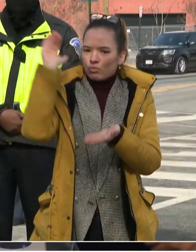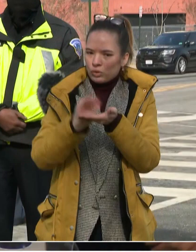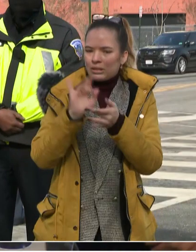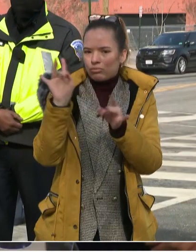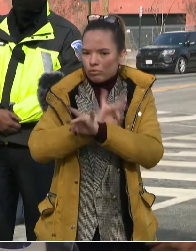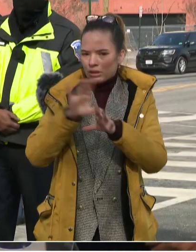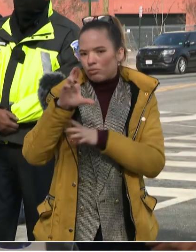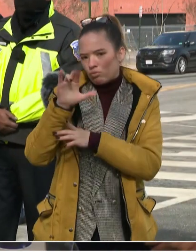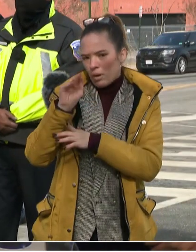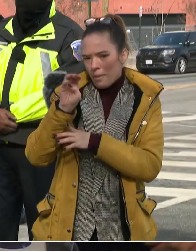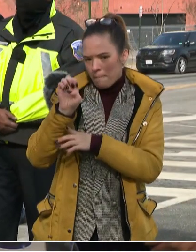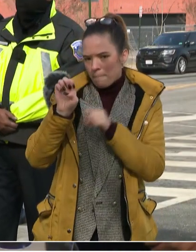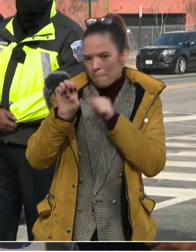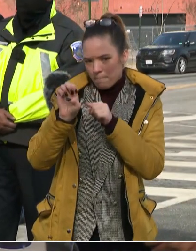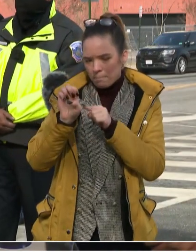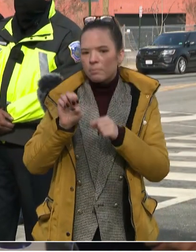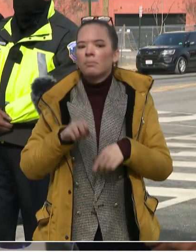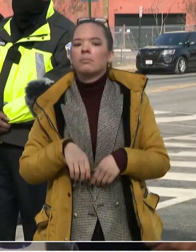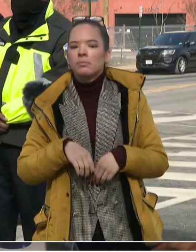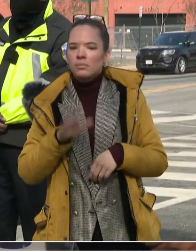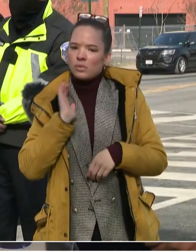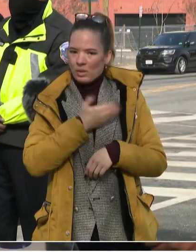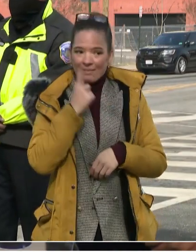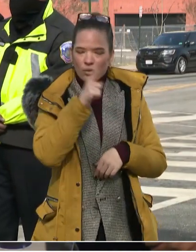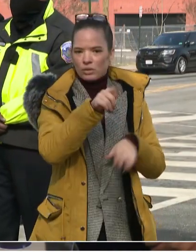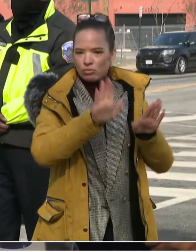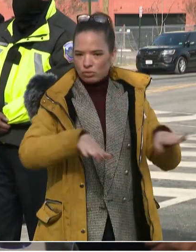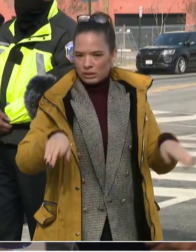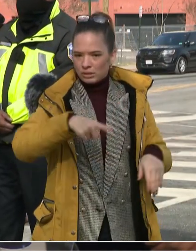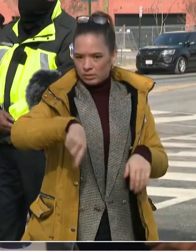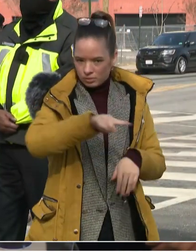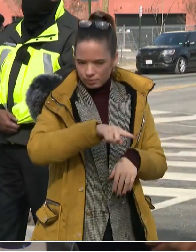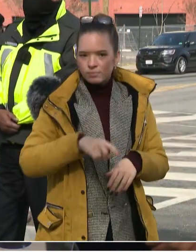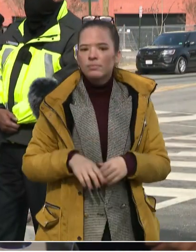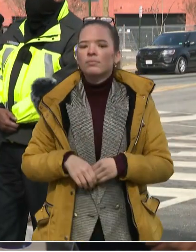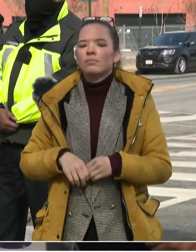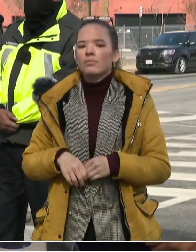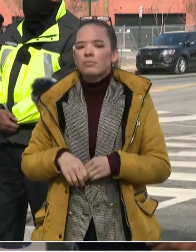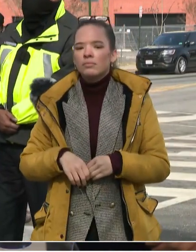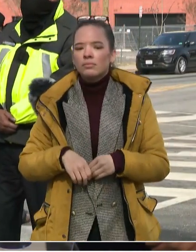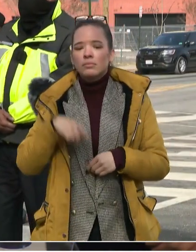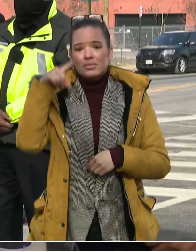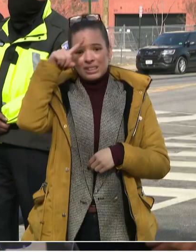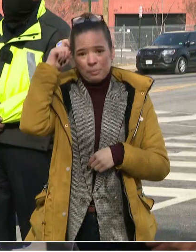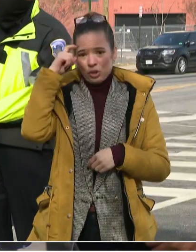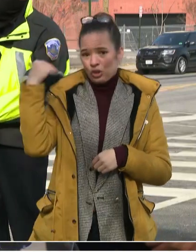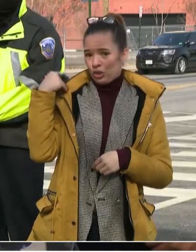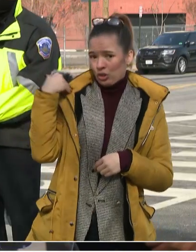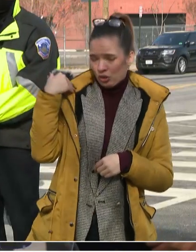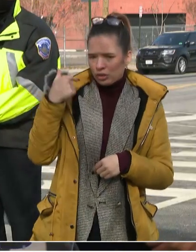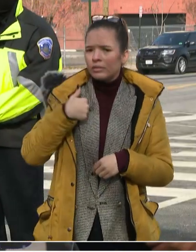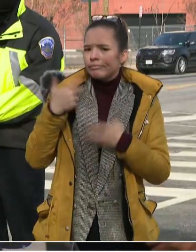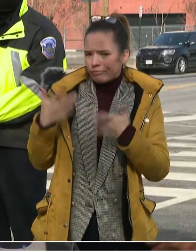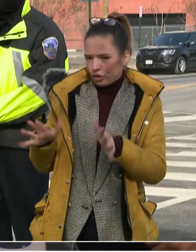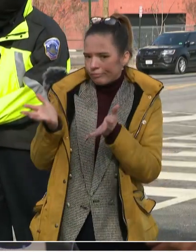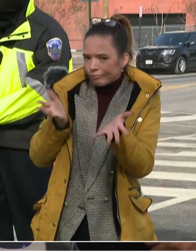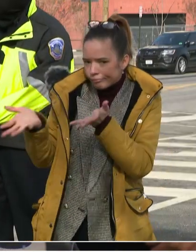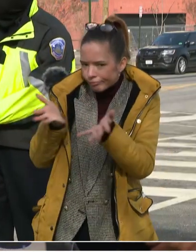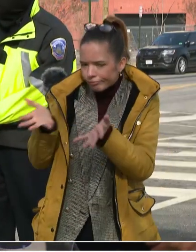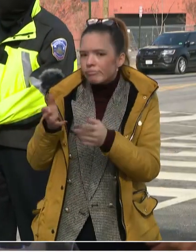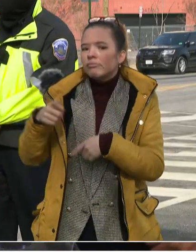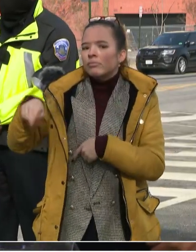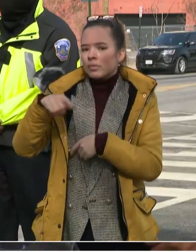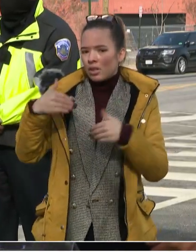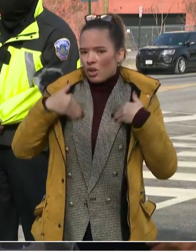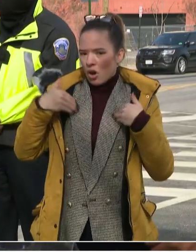children. This past spring and summer, we worked to engage our youth, many of whom have been deeply impacted by the